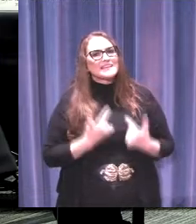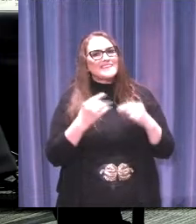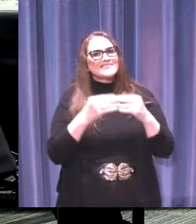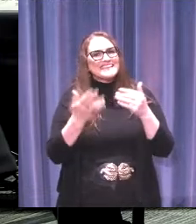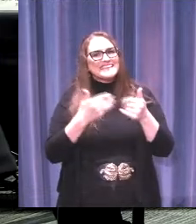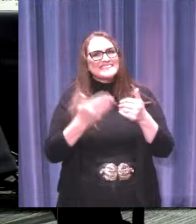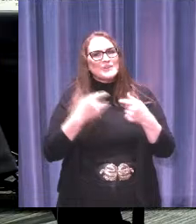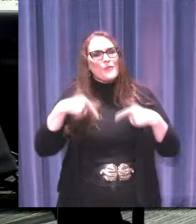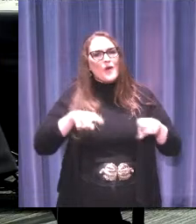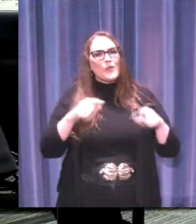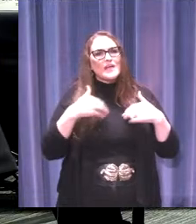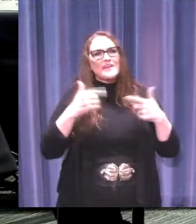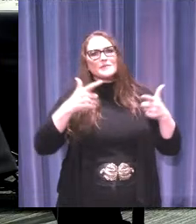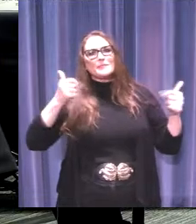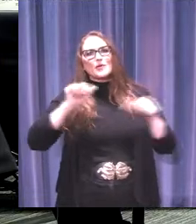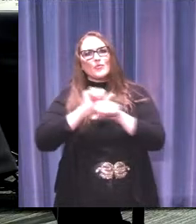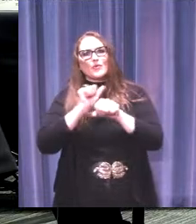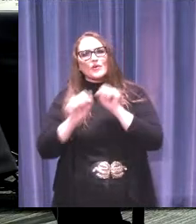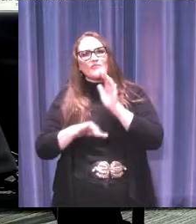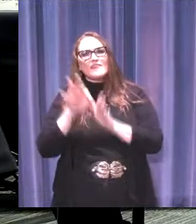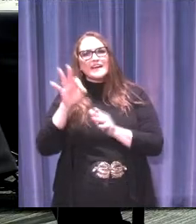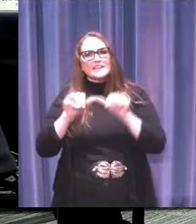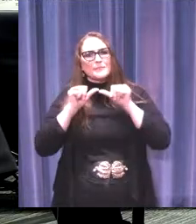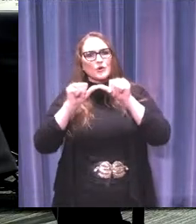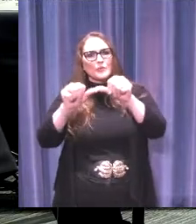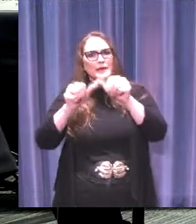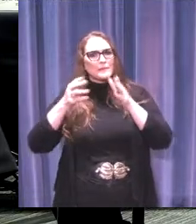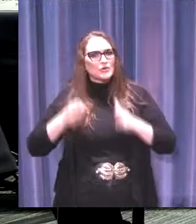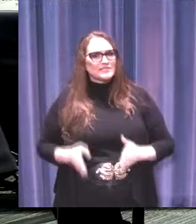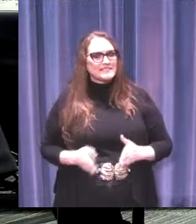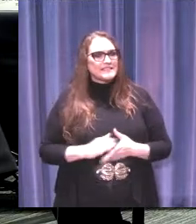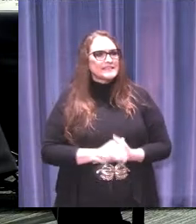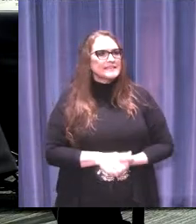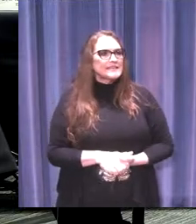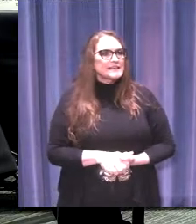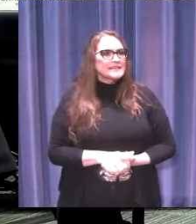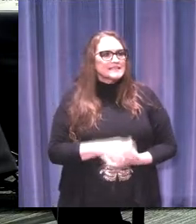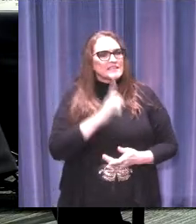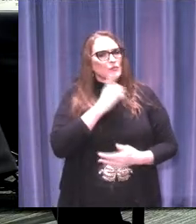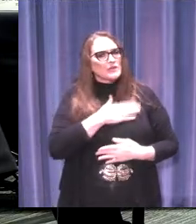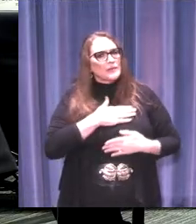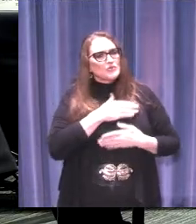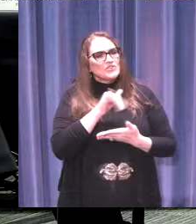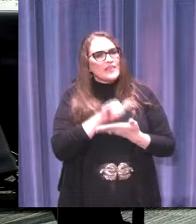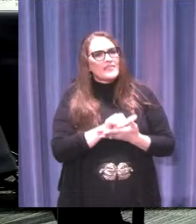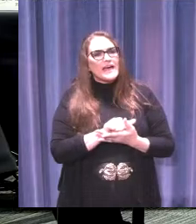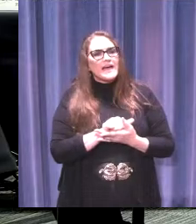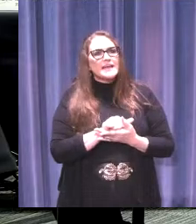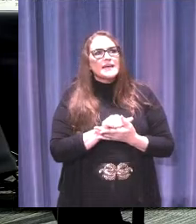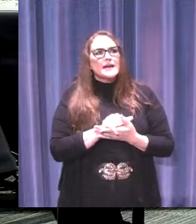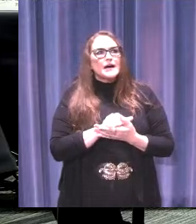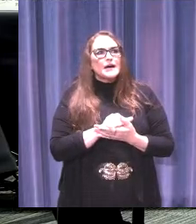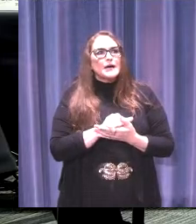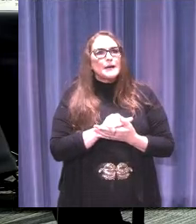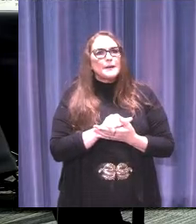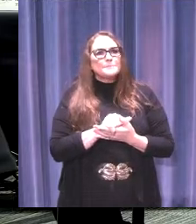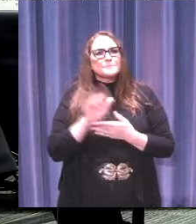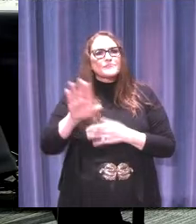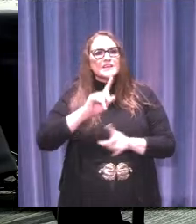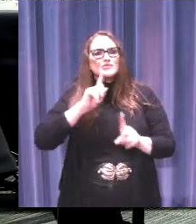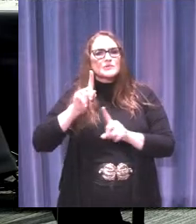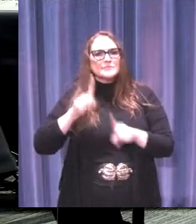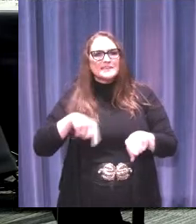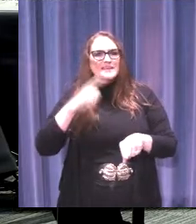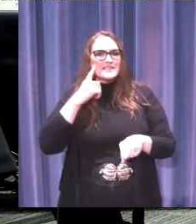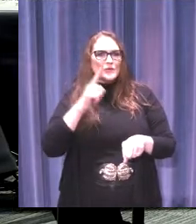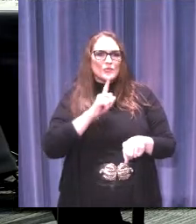easier while we have the bigger work of finding that permanent person. So I really do appreciate that. His responses, I